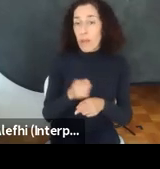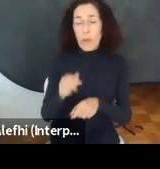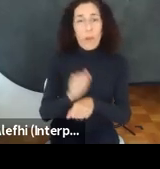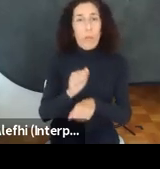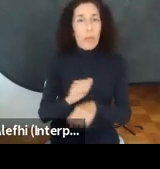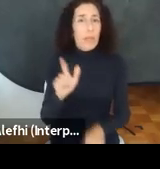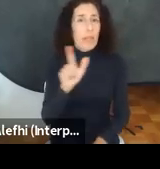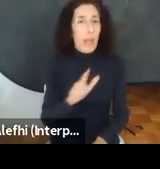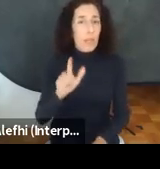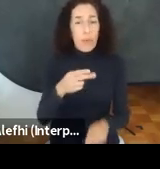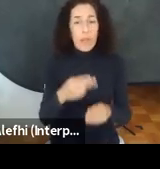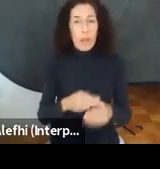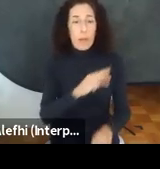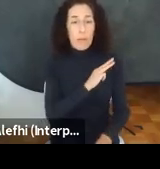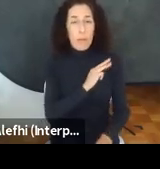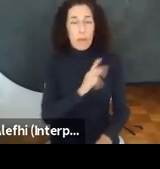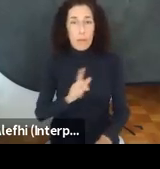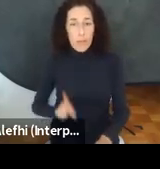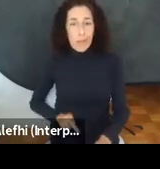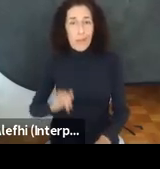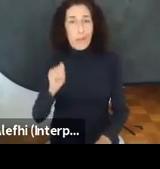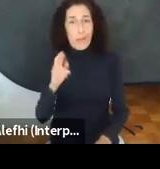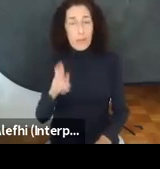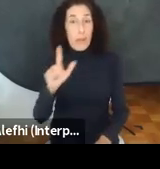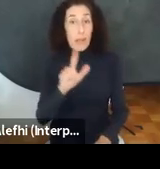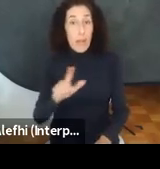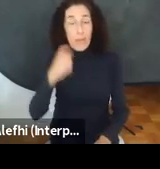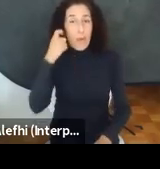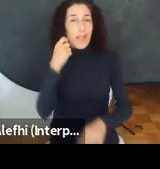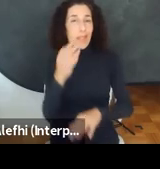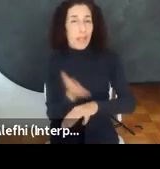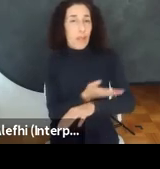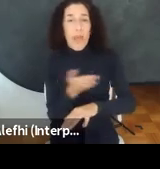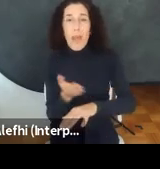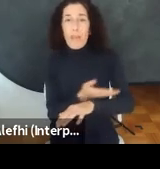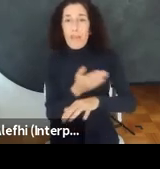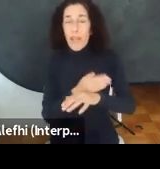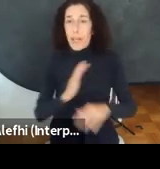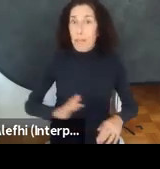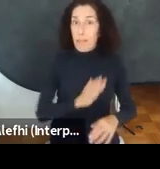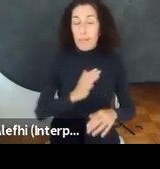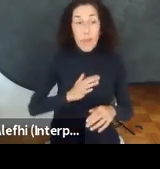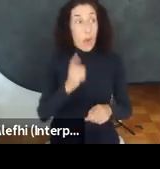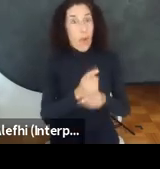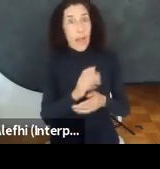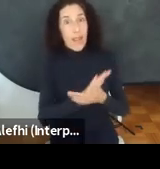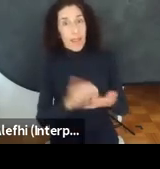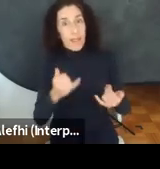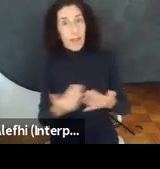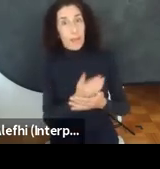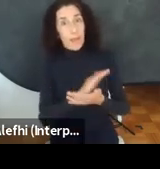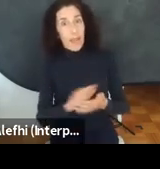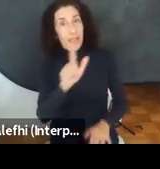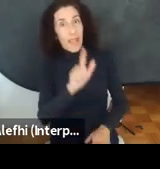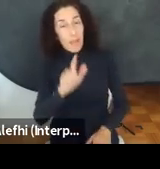King Jr. Library, which has just been renovated, right? So it's a nice new looking. Oh, it's beautiful. You got to check it out, Bob. I'll have to get down